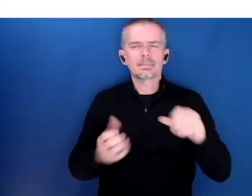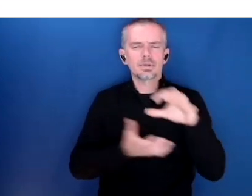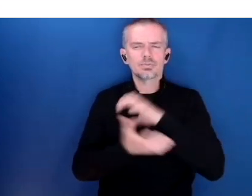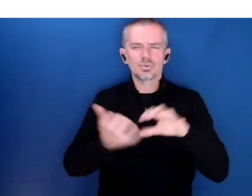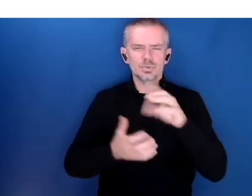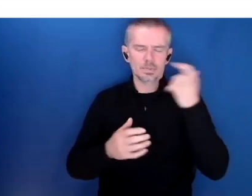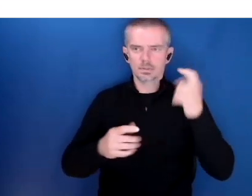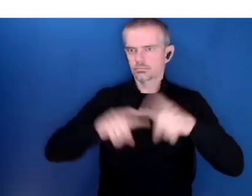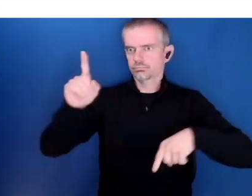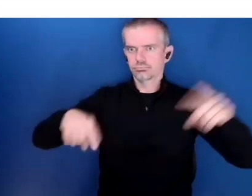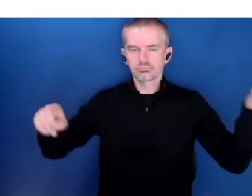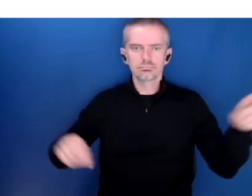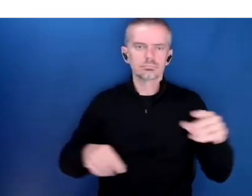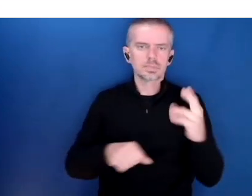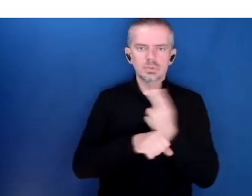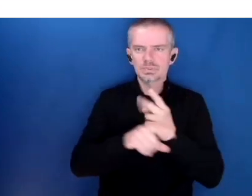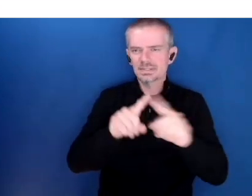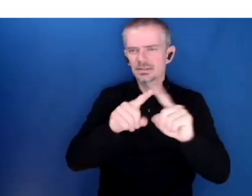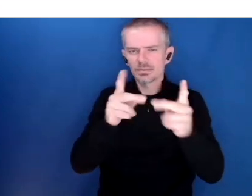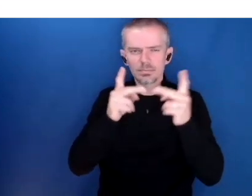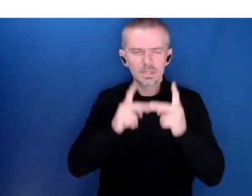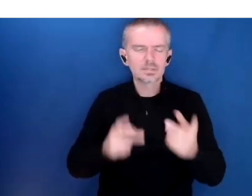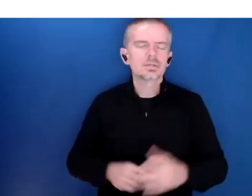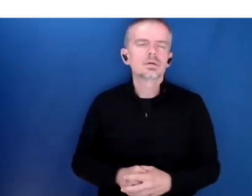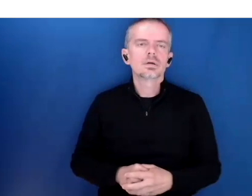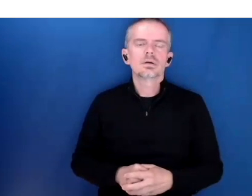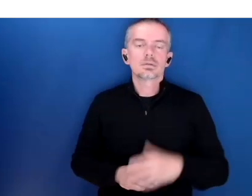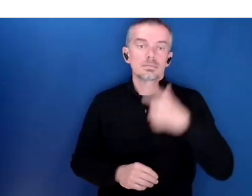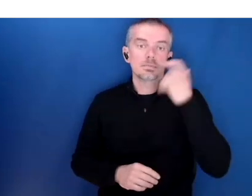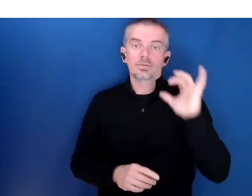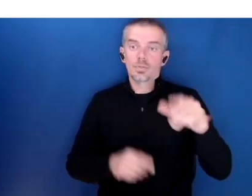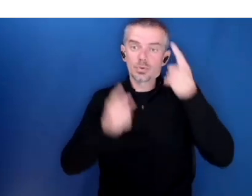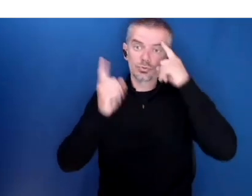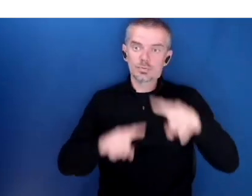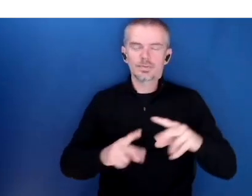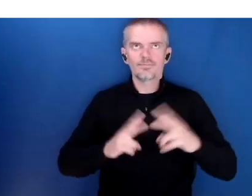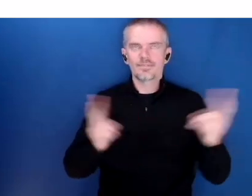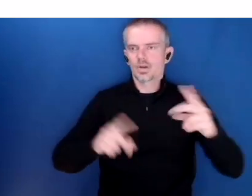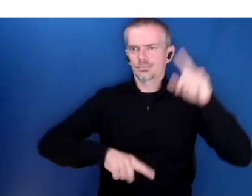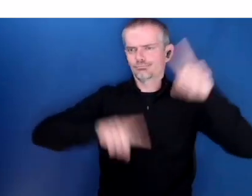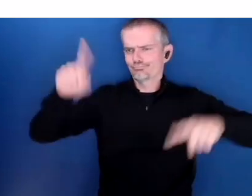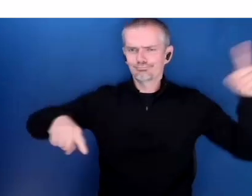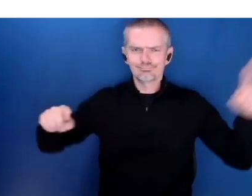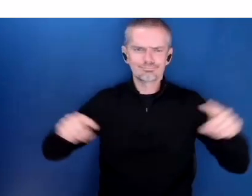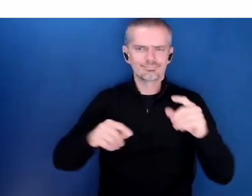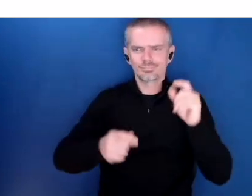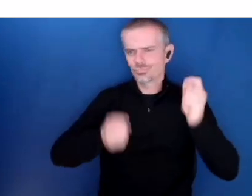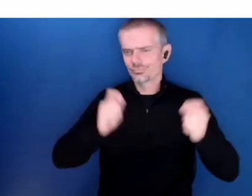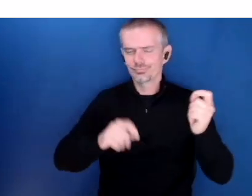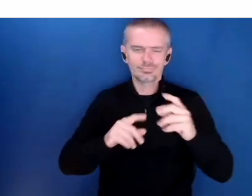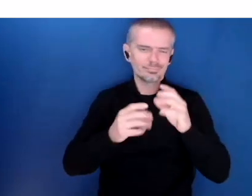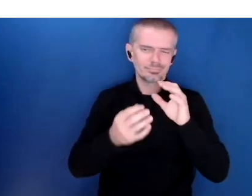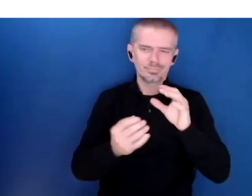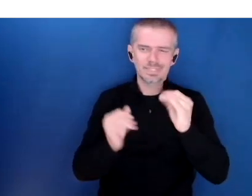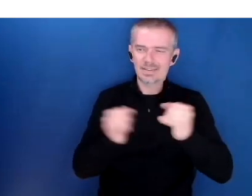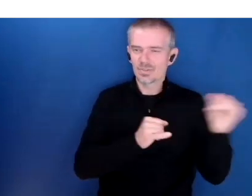use across people and places. So because these agreements are so variable and depend on relationship building, that's why we